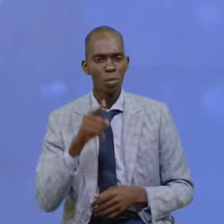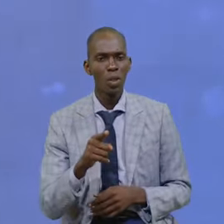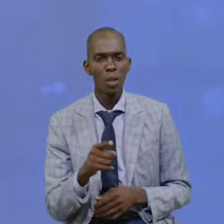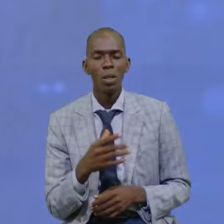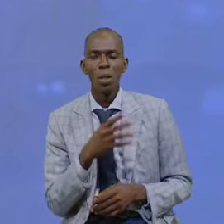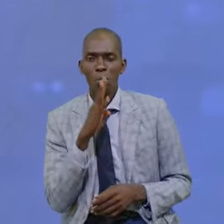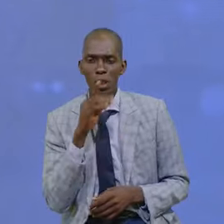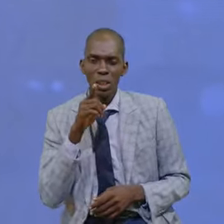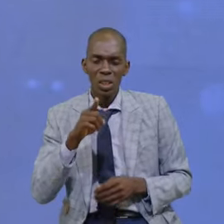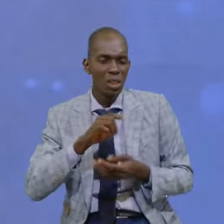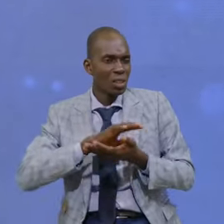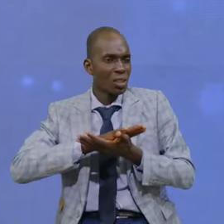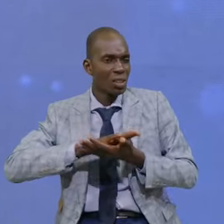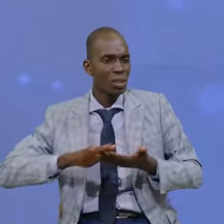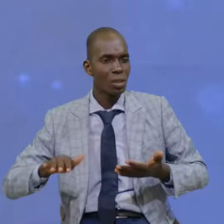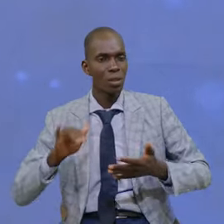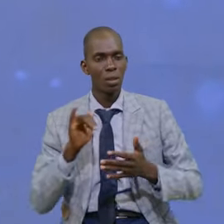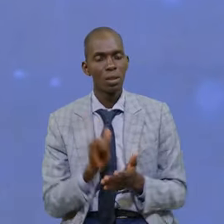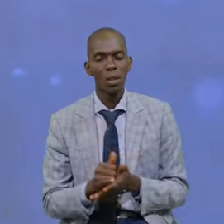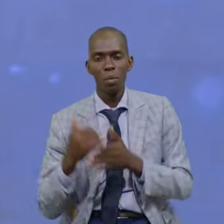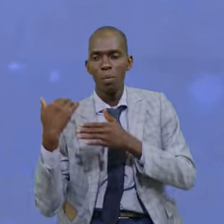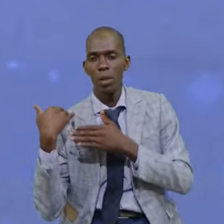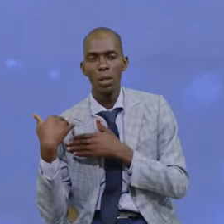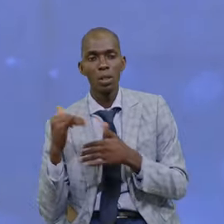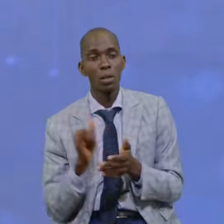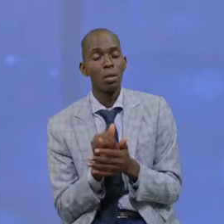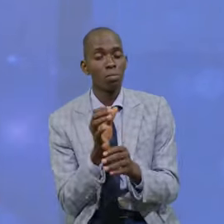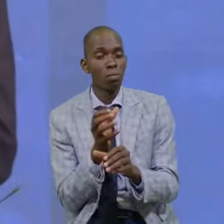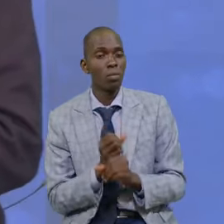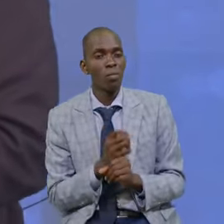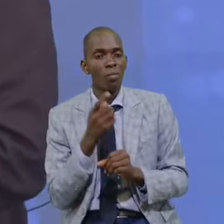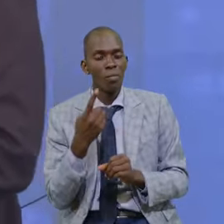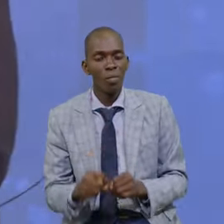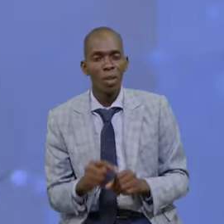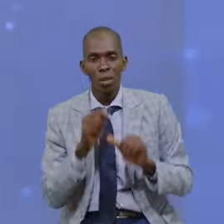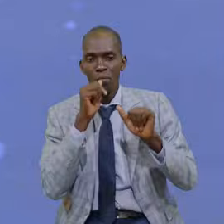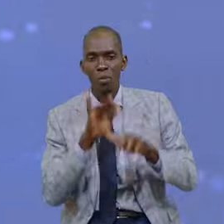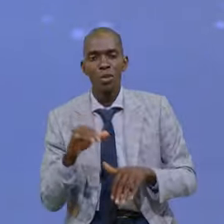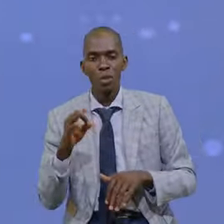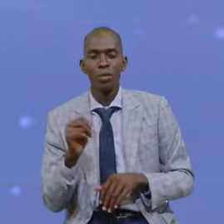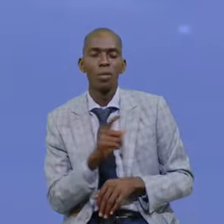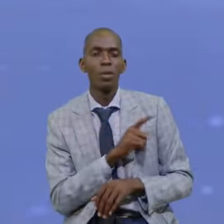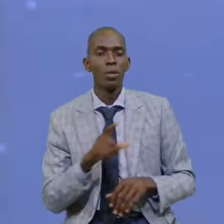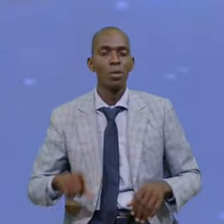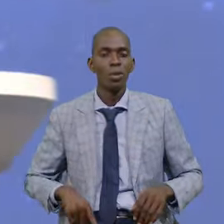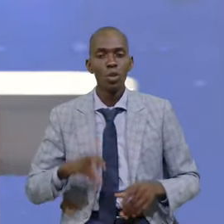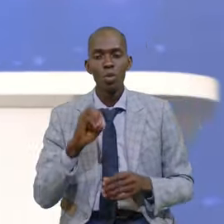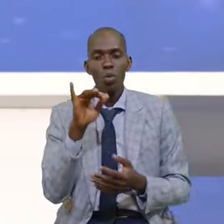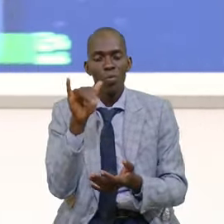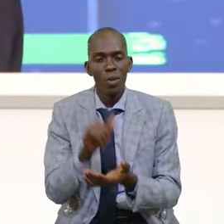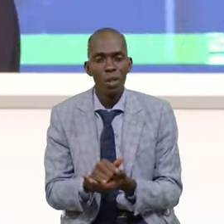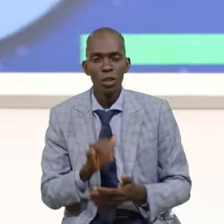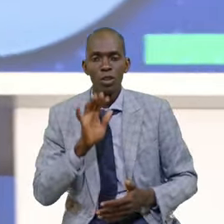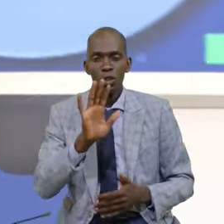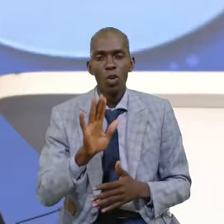Be ye clean that bear the vessels of the Lord, so that your life will